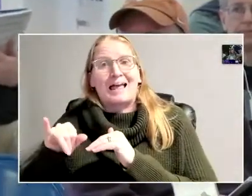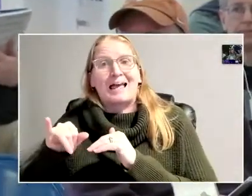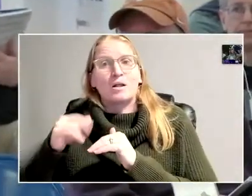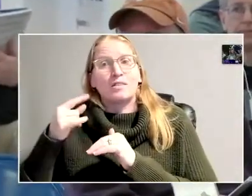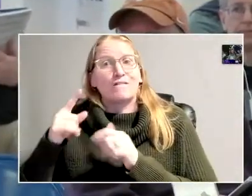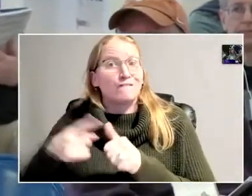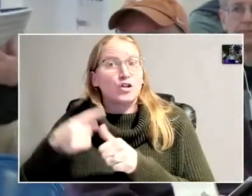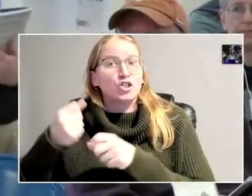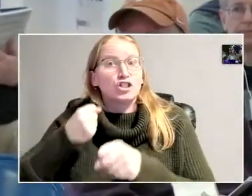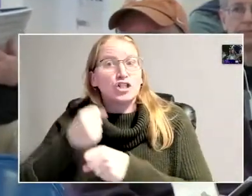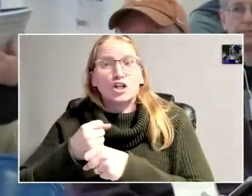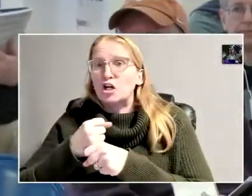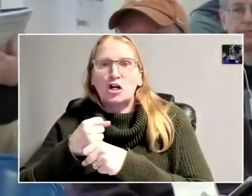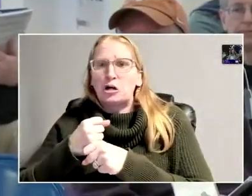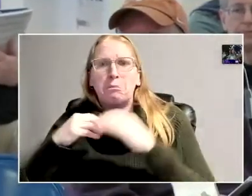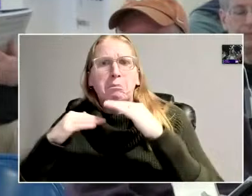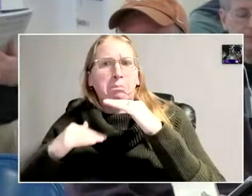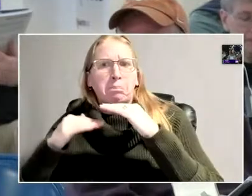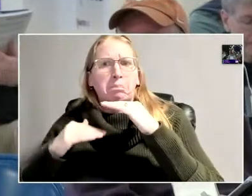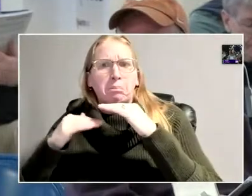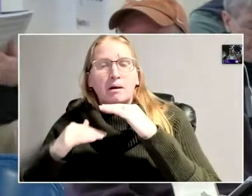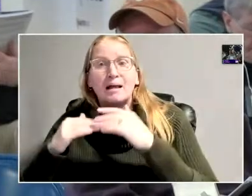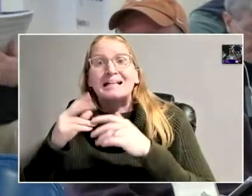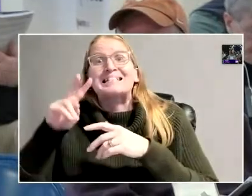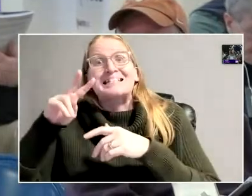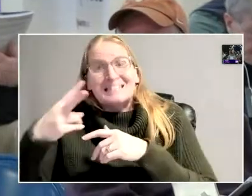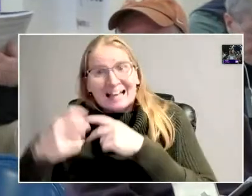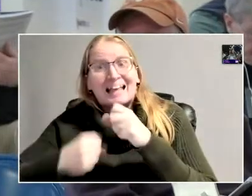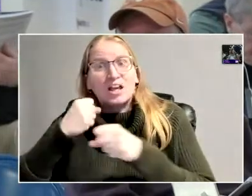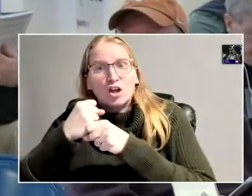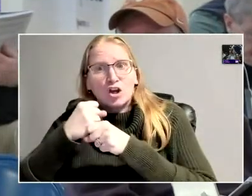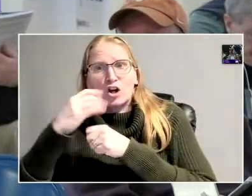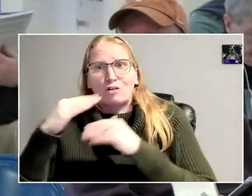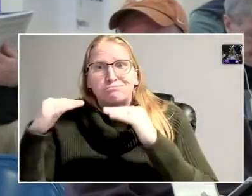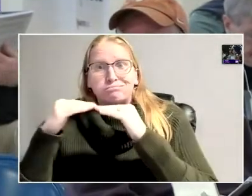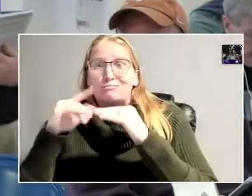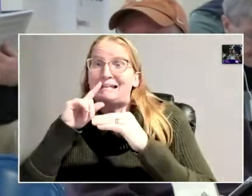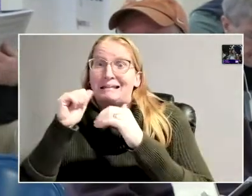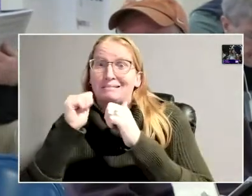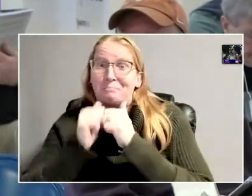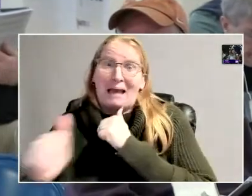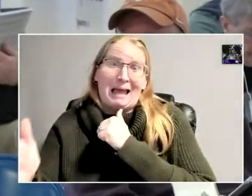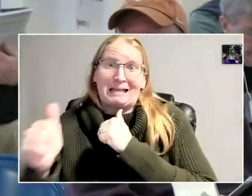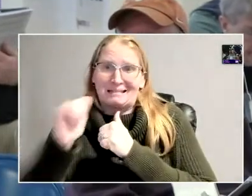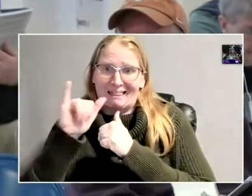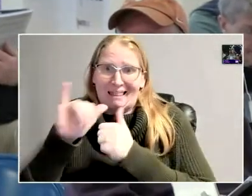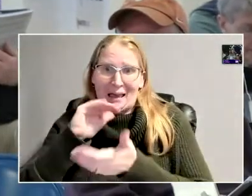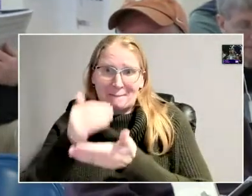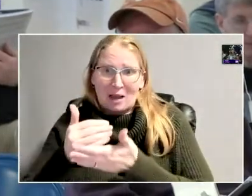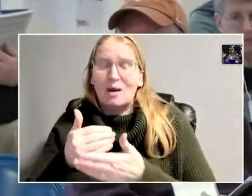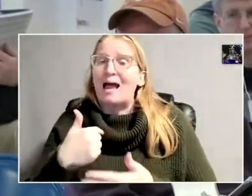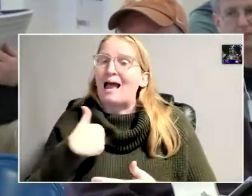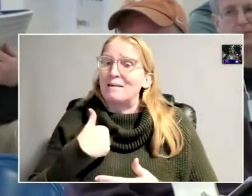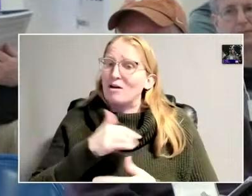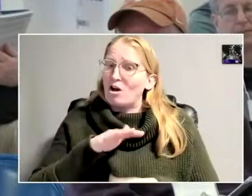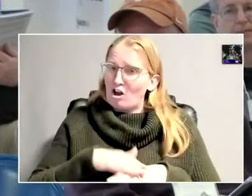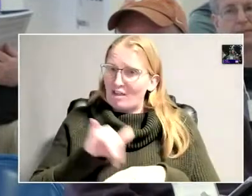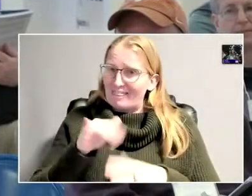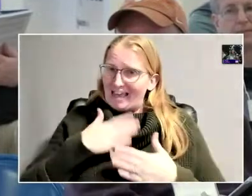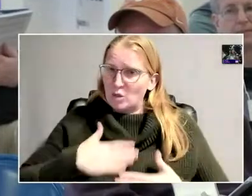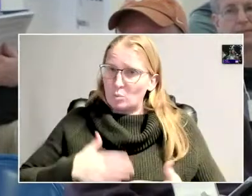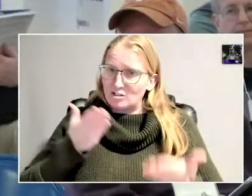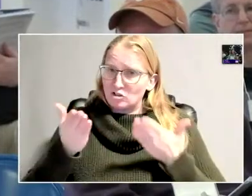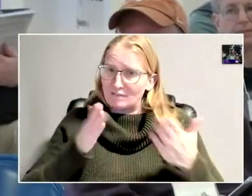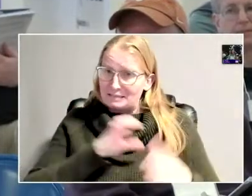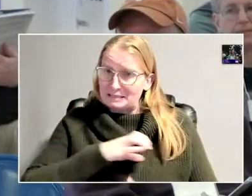uh uh is set as a ceiling um I feel very strongly as a member of the Human Services committee that we really did